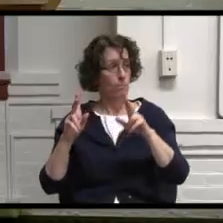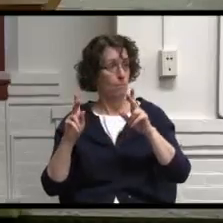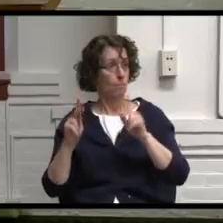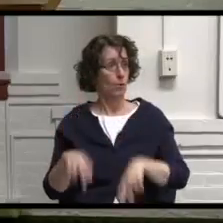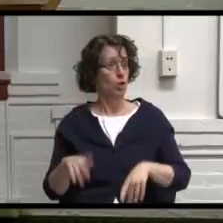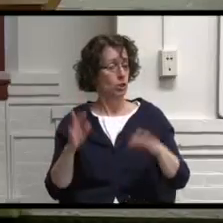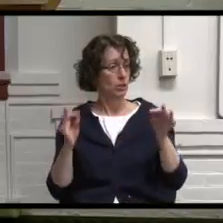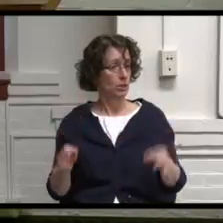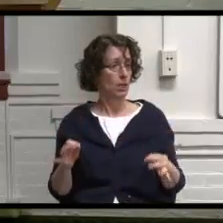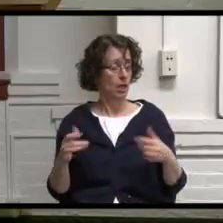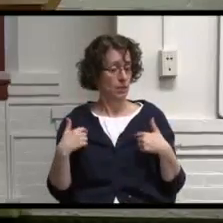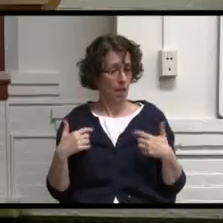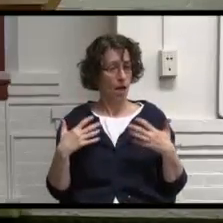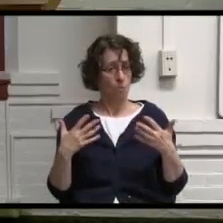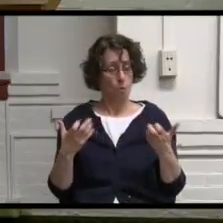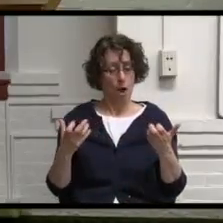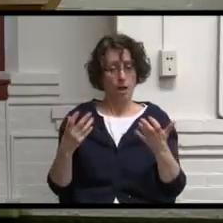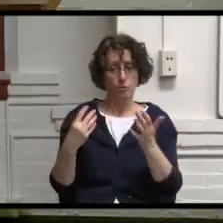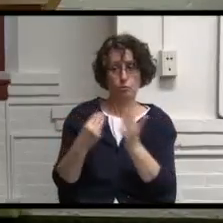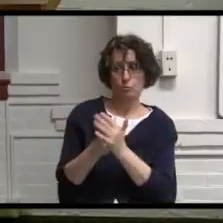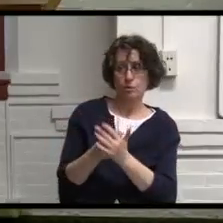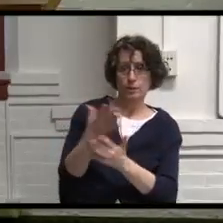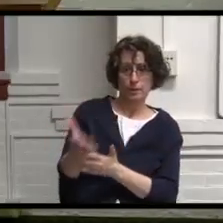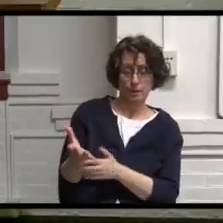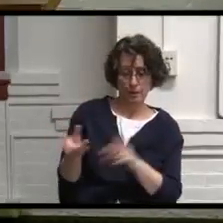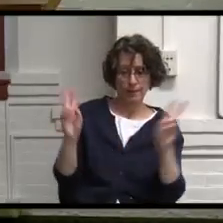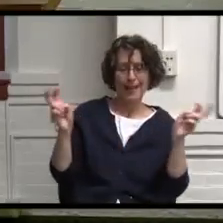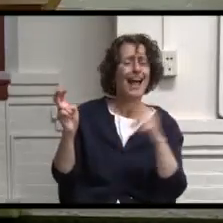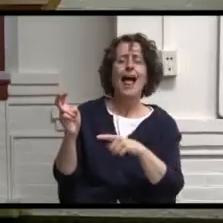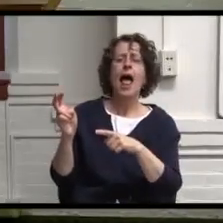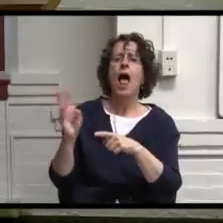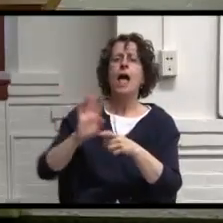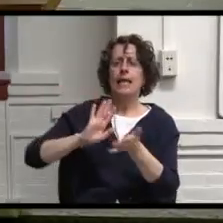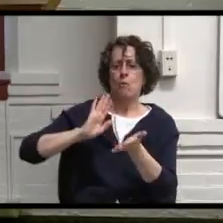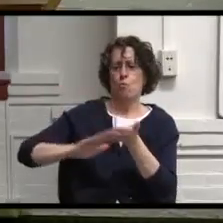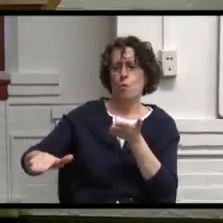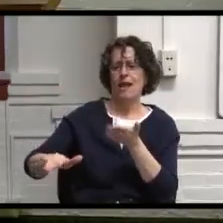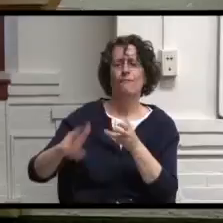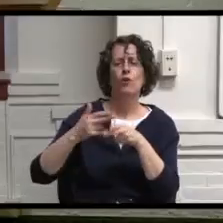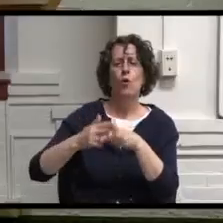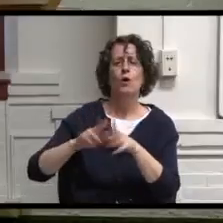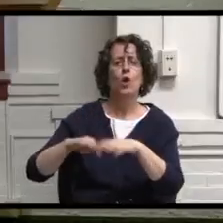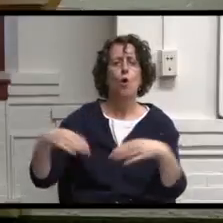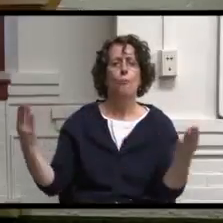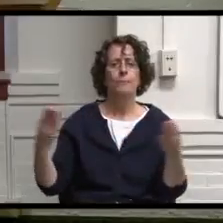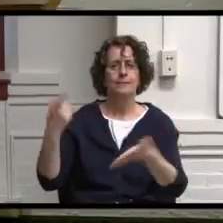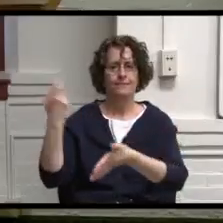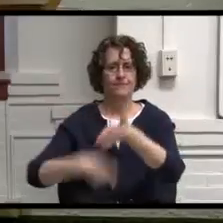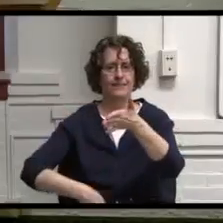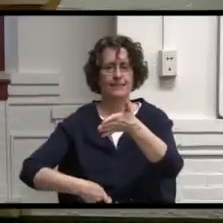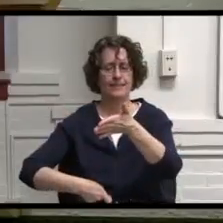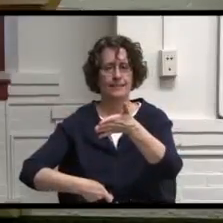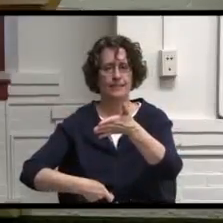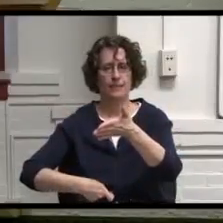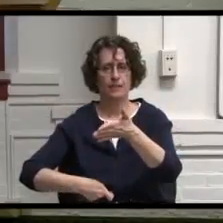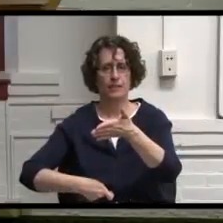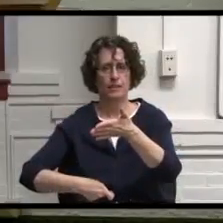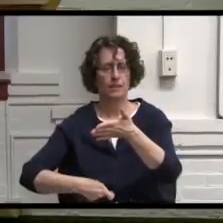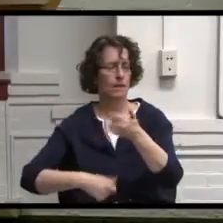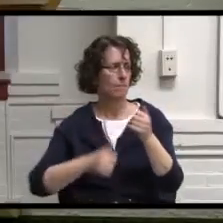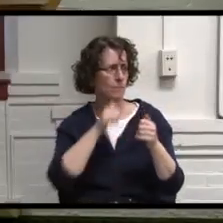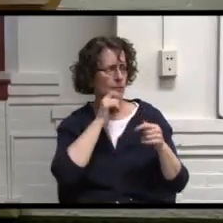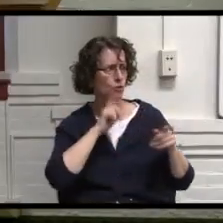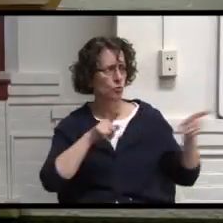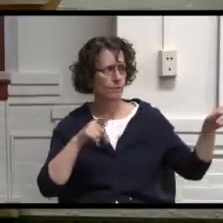should waive the purchase fee and opening fee. I don't know if that made it into the suggestions you